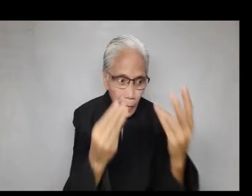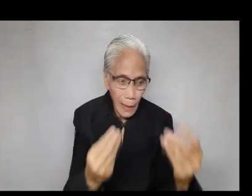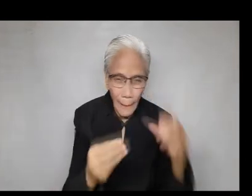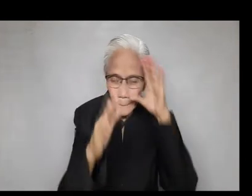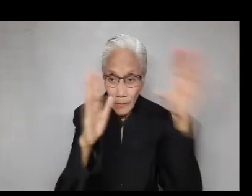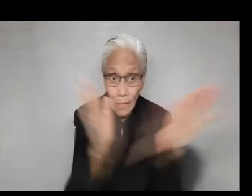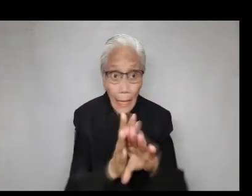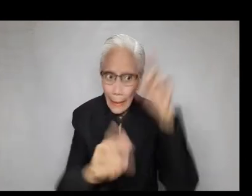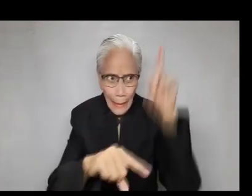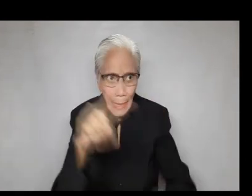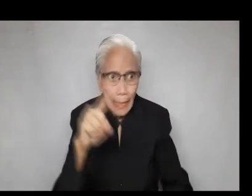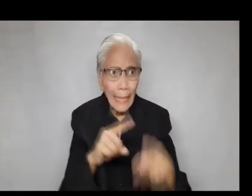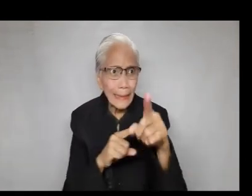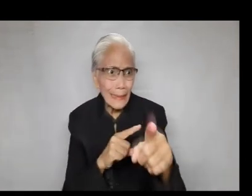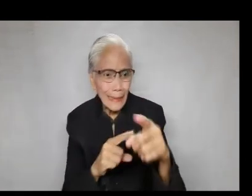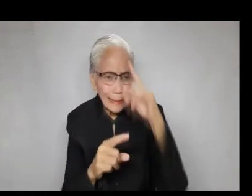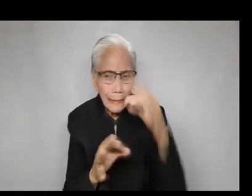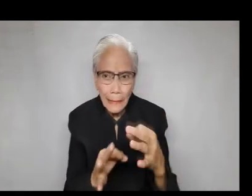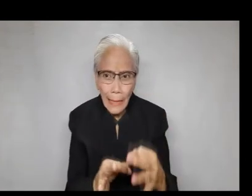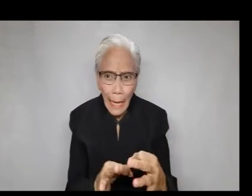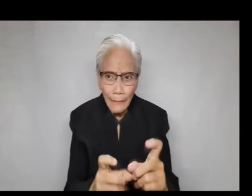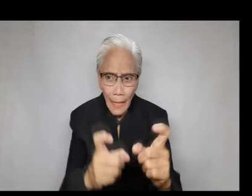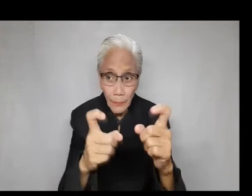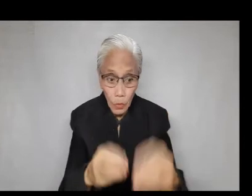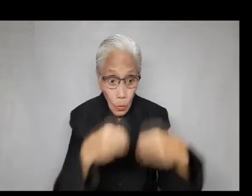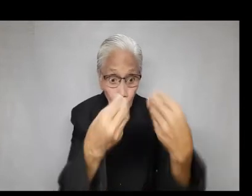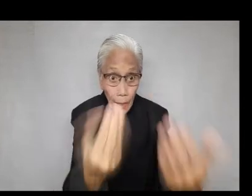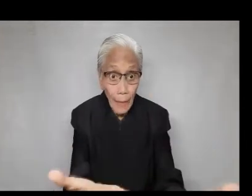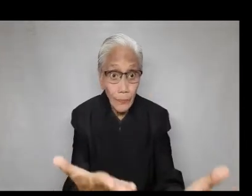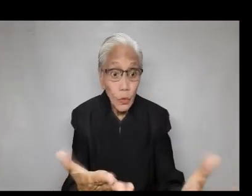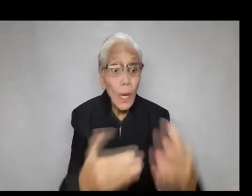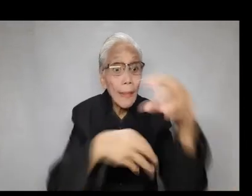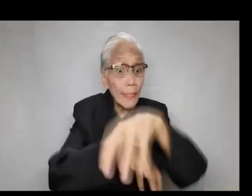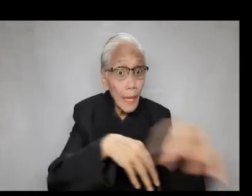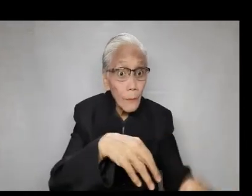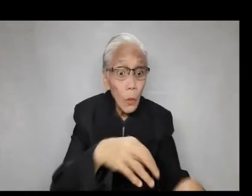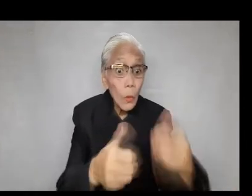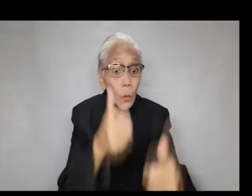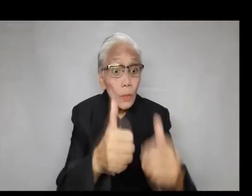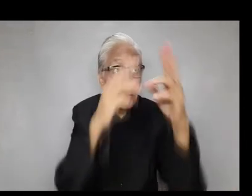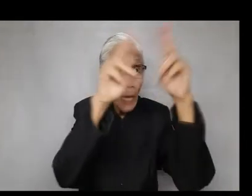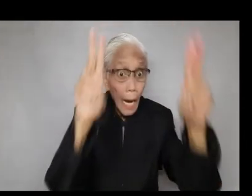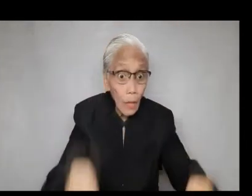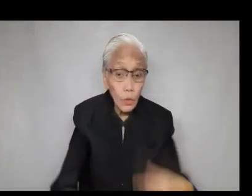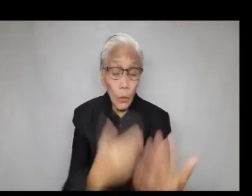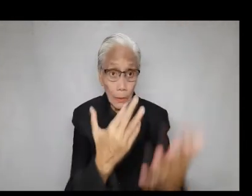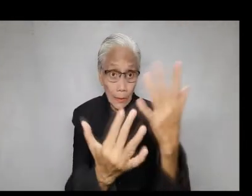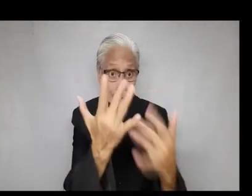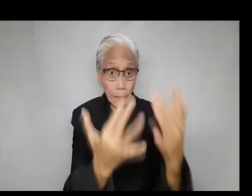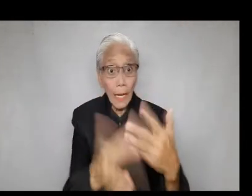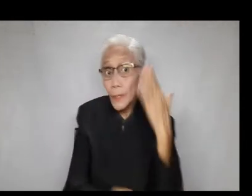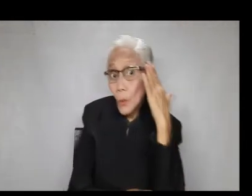has faded into ancient sepia-like photograph, and you cannot decide right